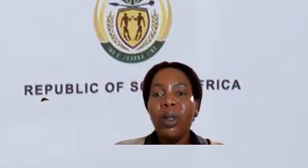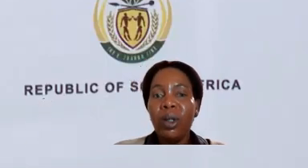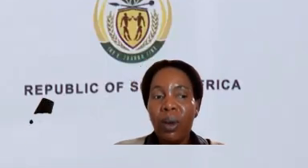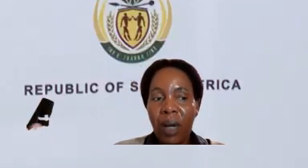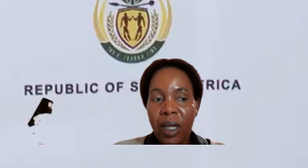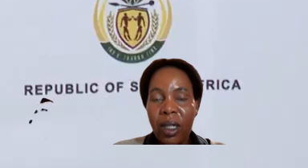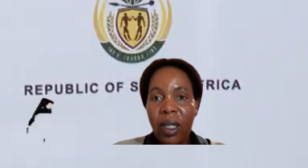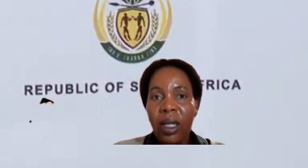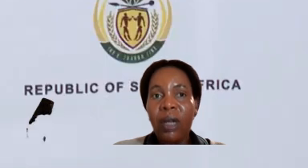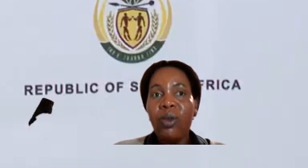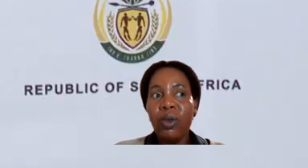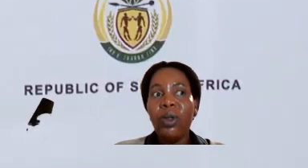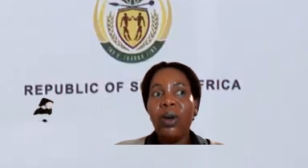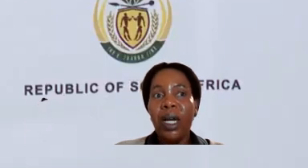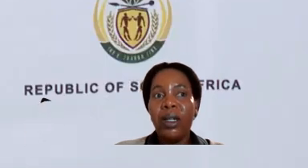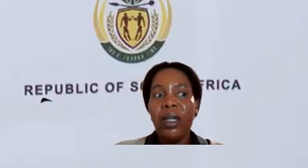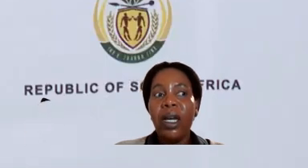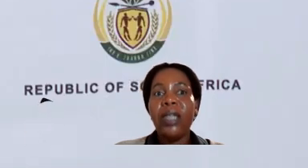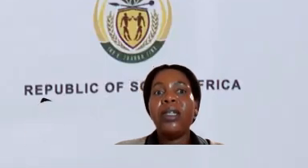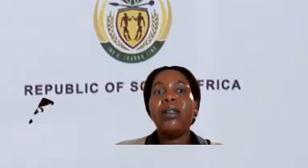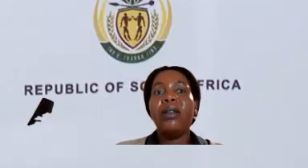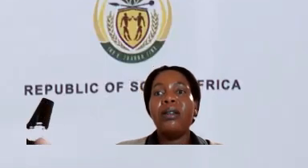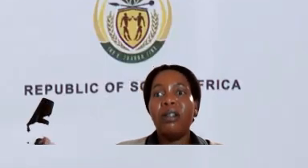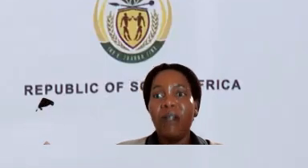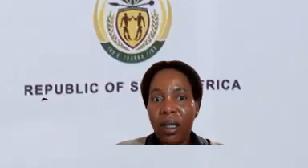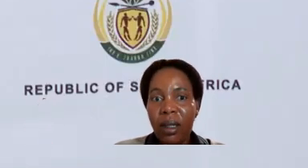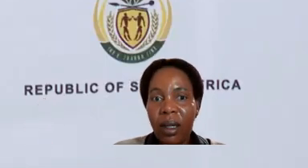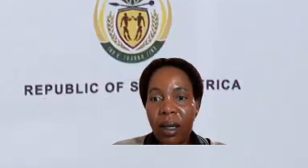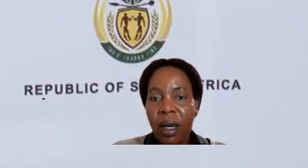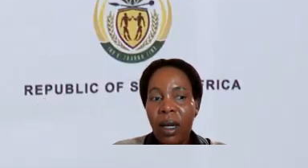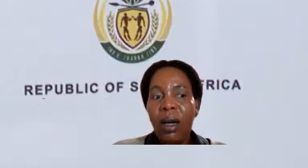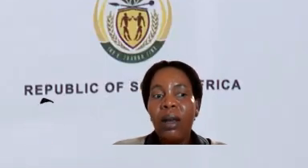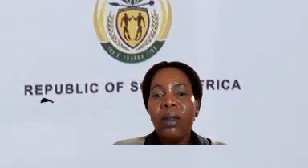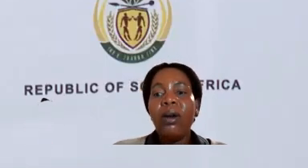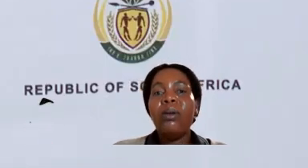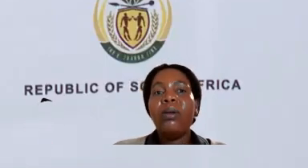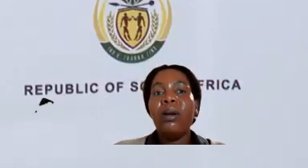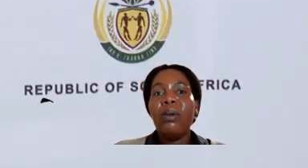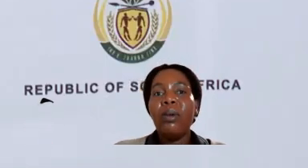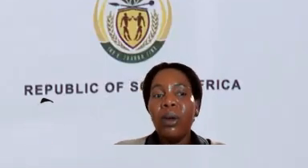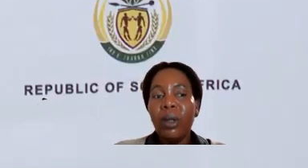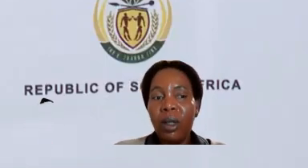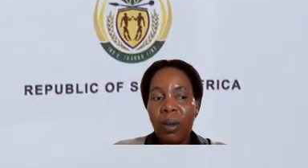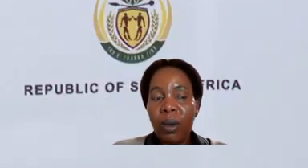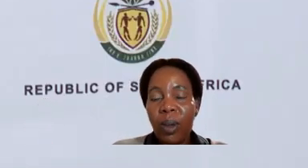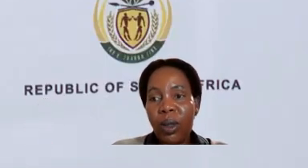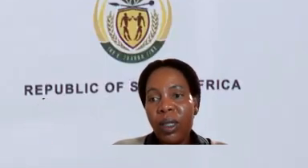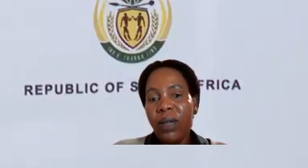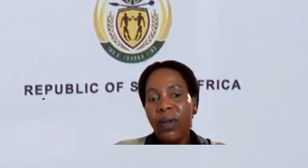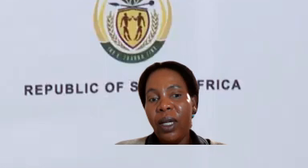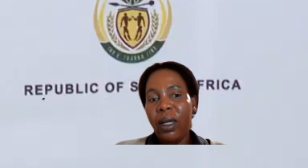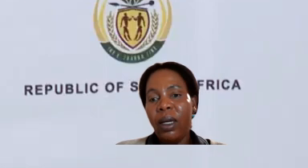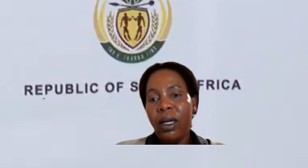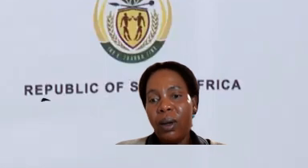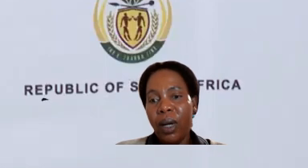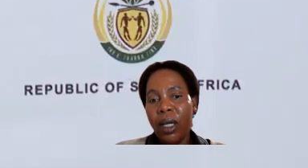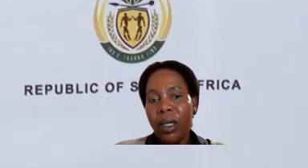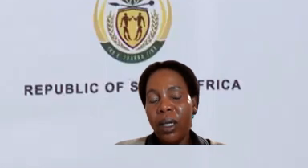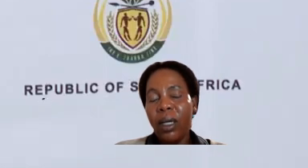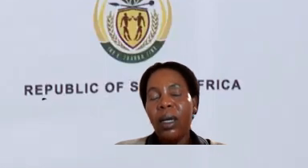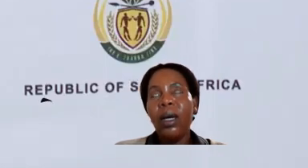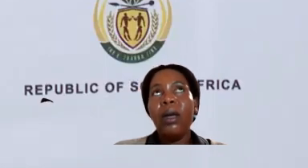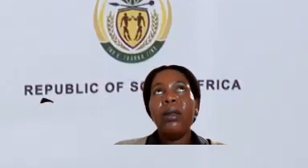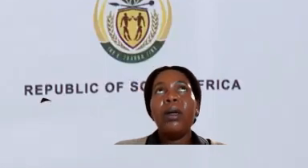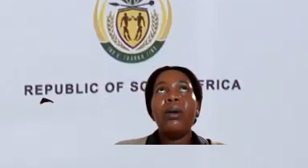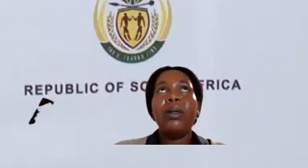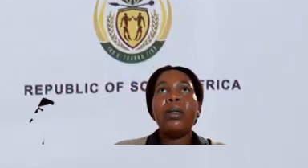are coming to your country, use your country as a transit. They don't contribute positively in your